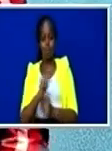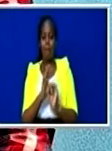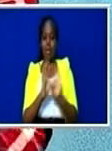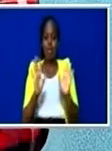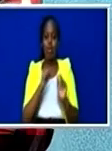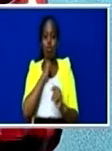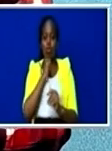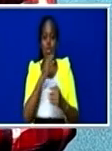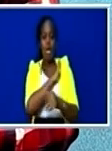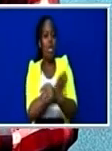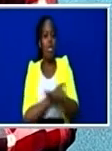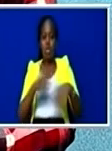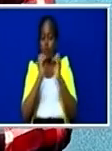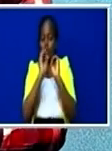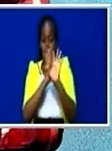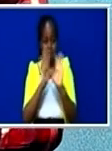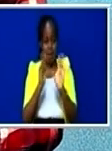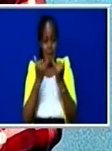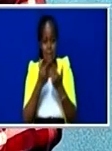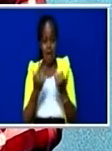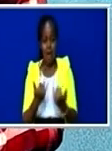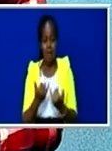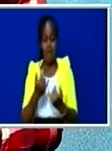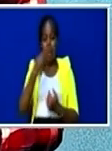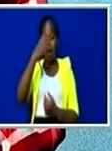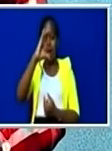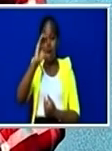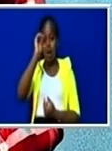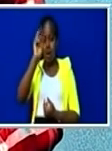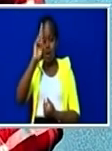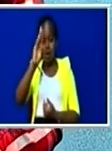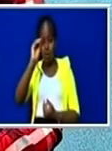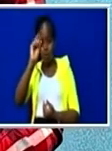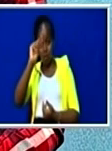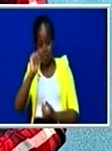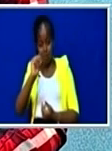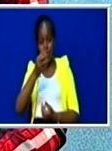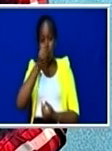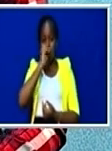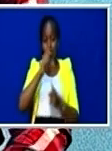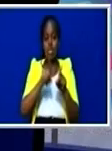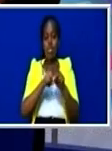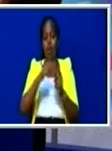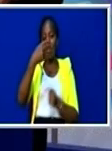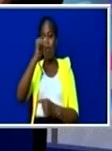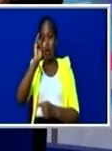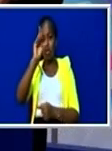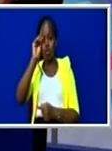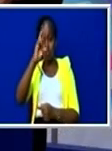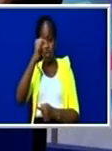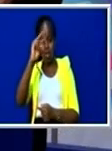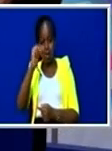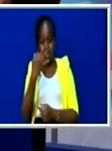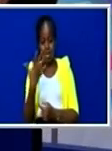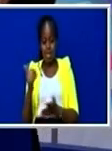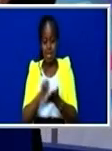Carbon. So it's So carbon. we have carbon, hydrogen, hydrogen, and oxygen. Okay. So those are the 3 elements All right.